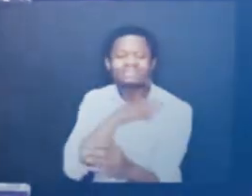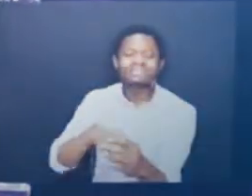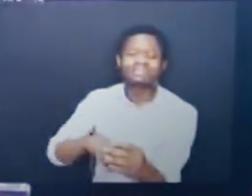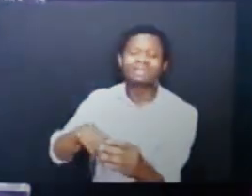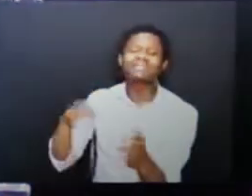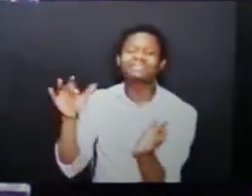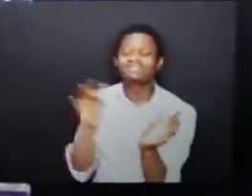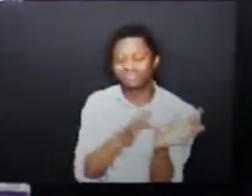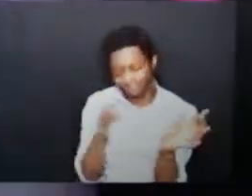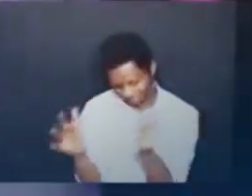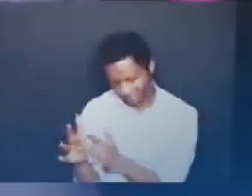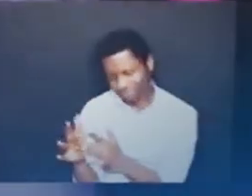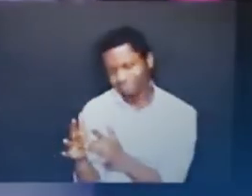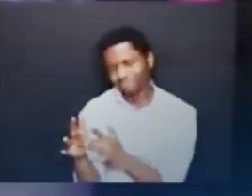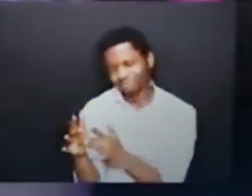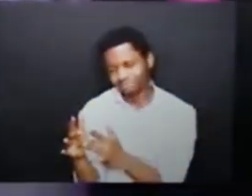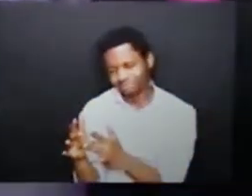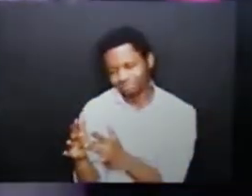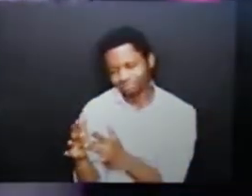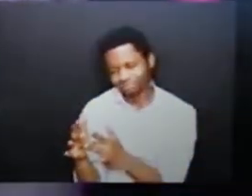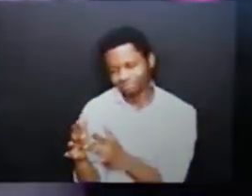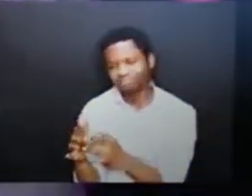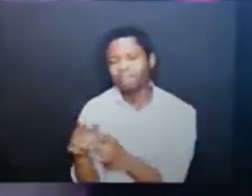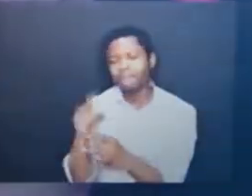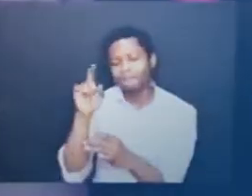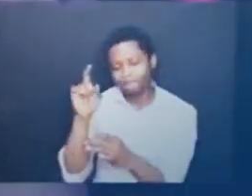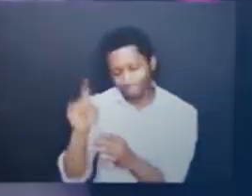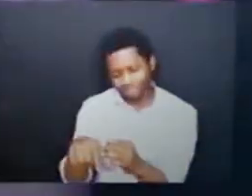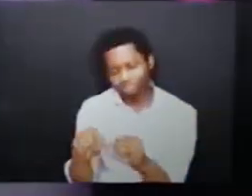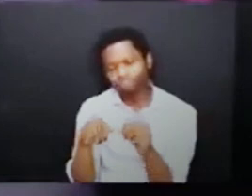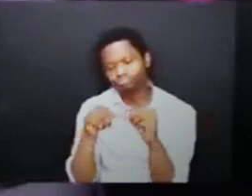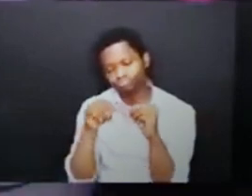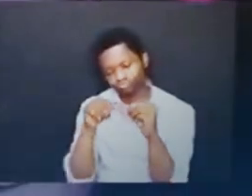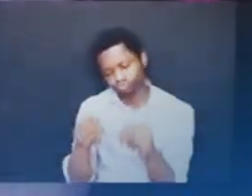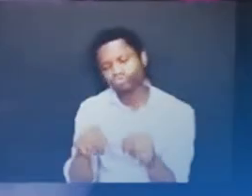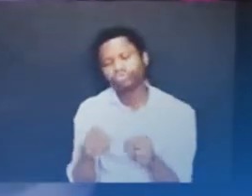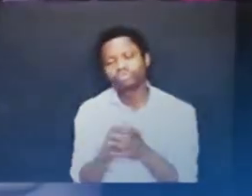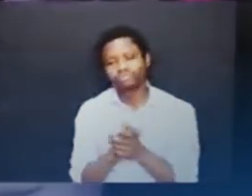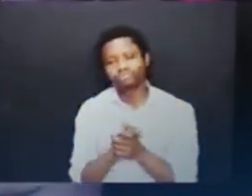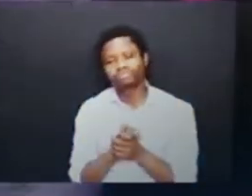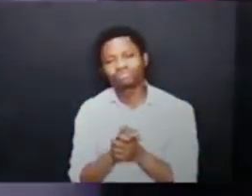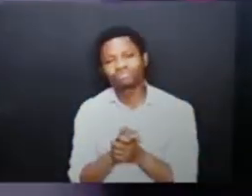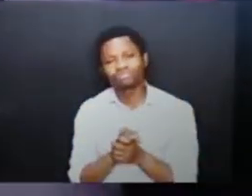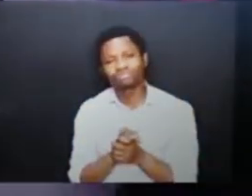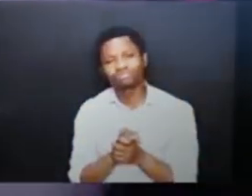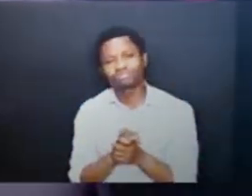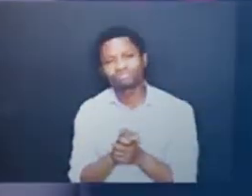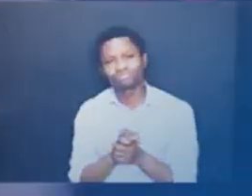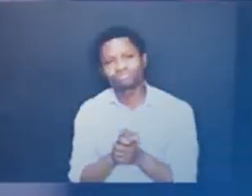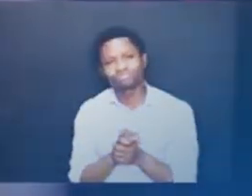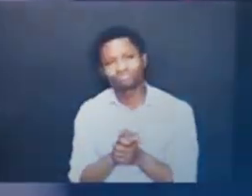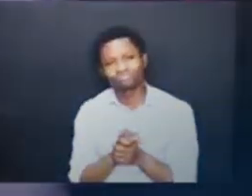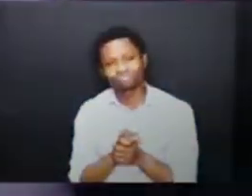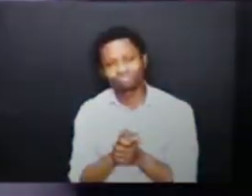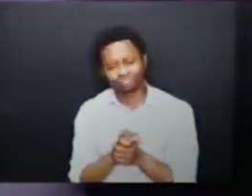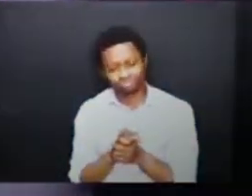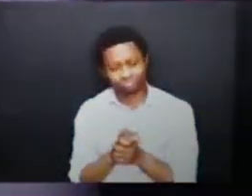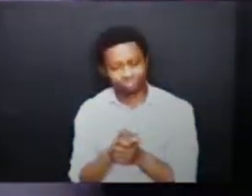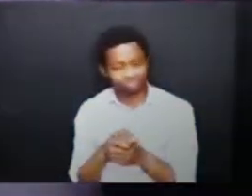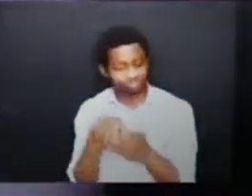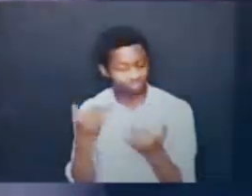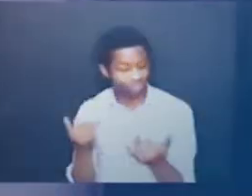first in him to a crown crown, a bit to me, I'm a well in answer after Christo, yes, so I can quench you. Now, the